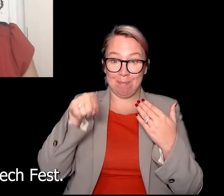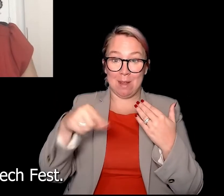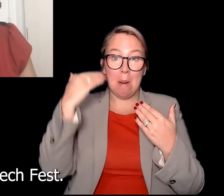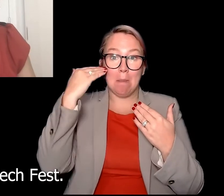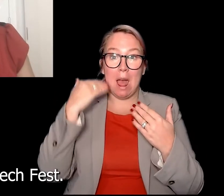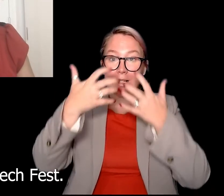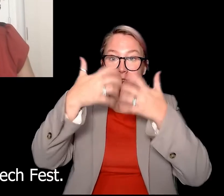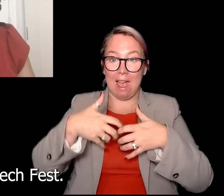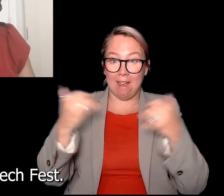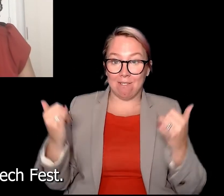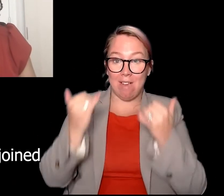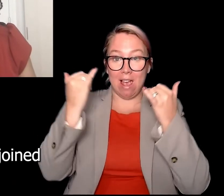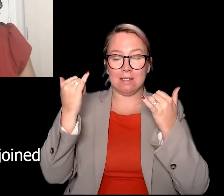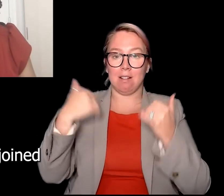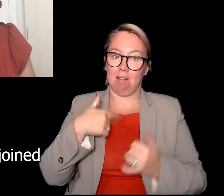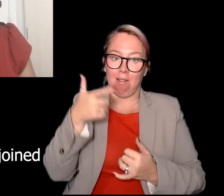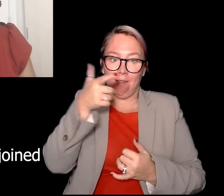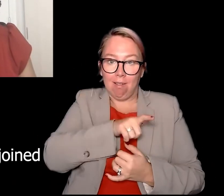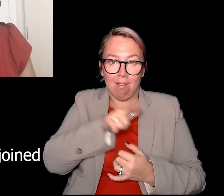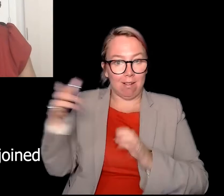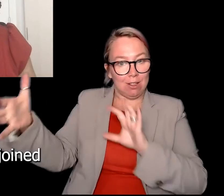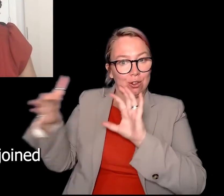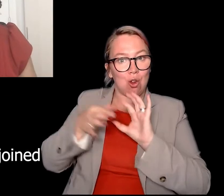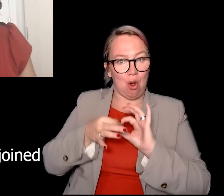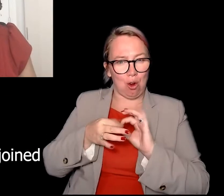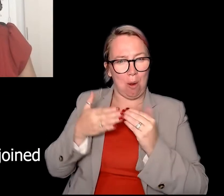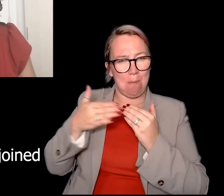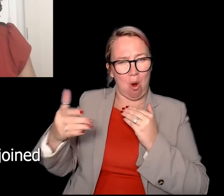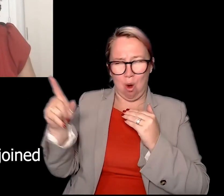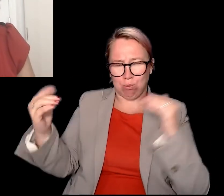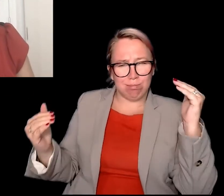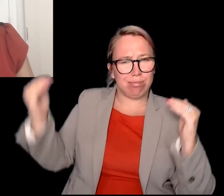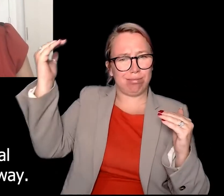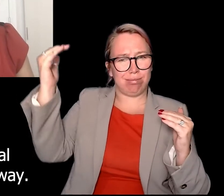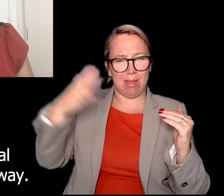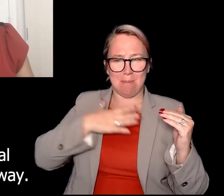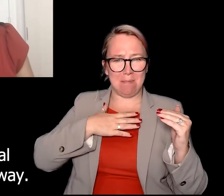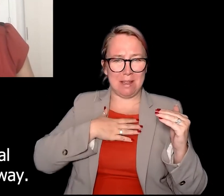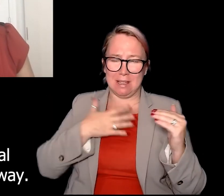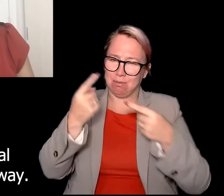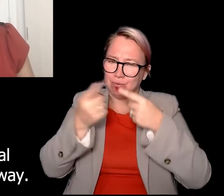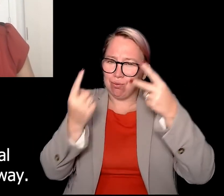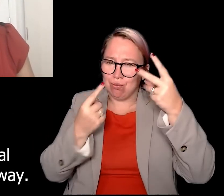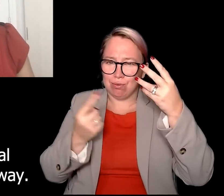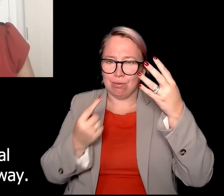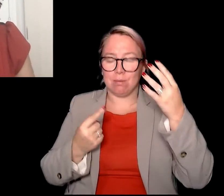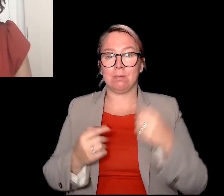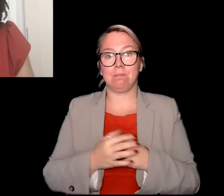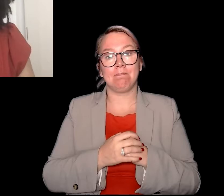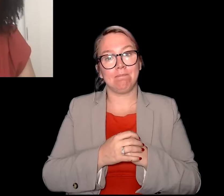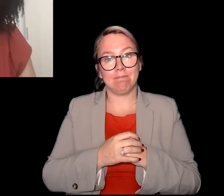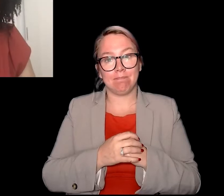Welcome everybody to the next session of Black Tech Fest. I am delighted today to be joined by someone who's more exceptional than me in every single